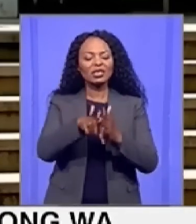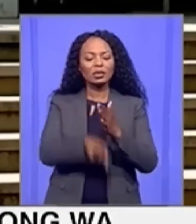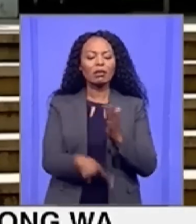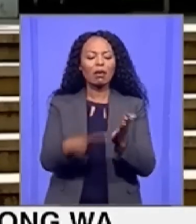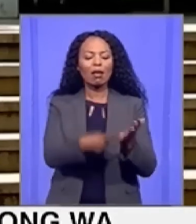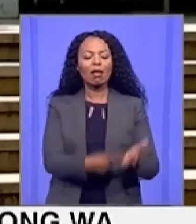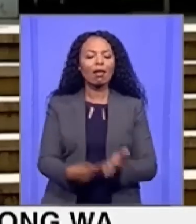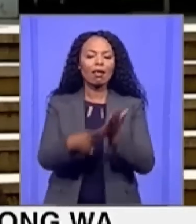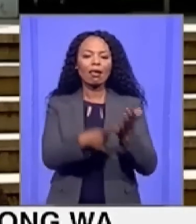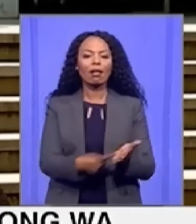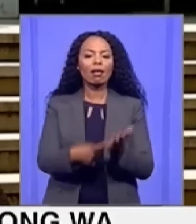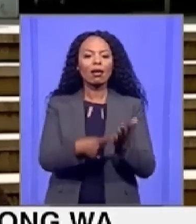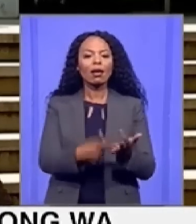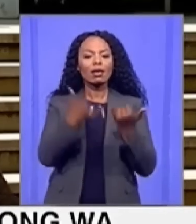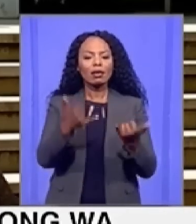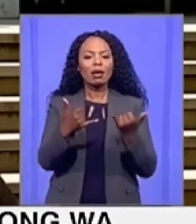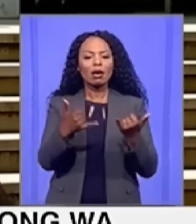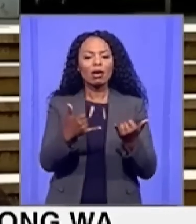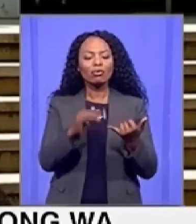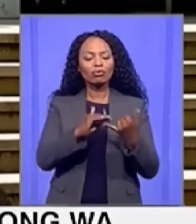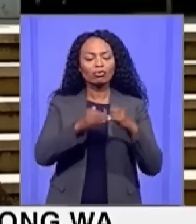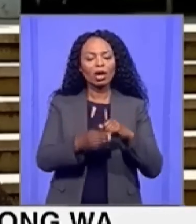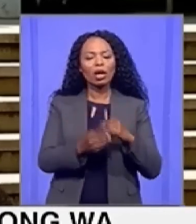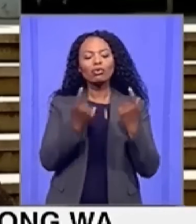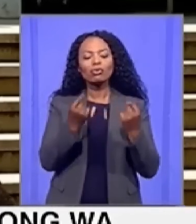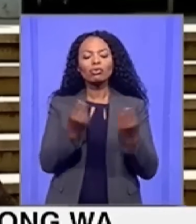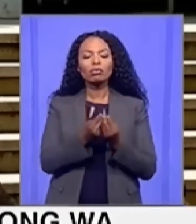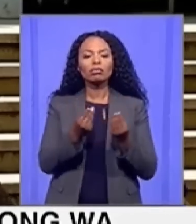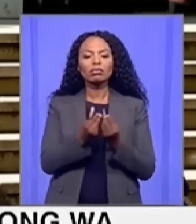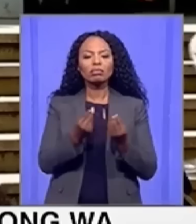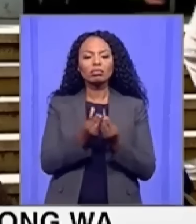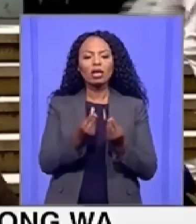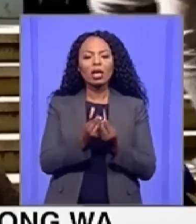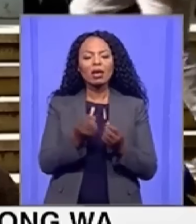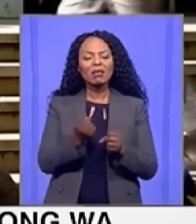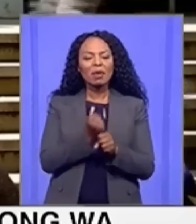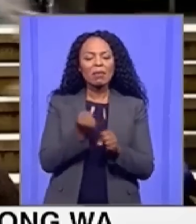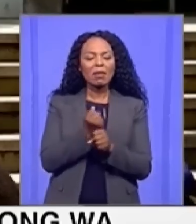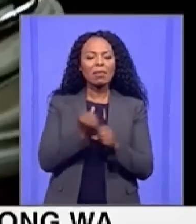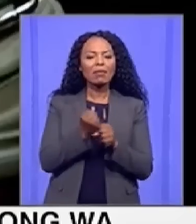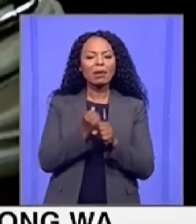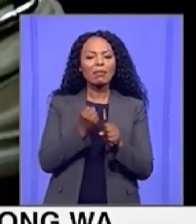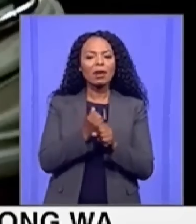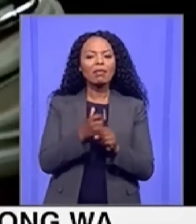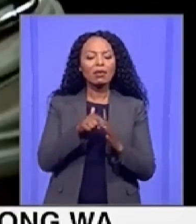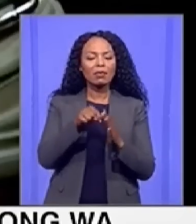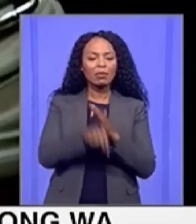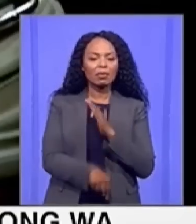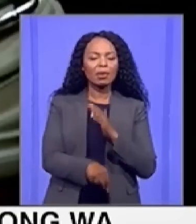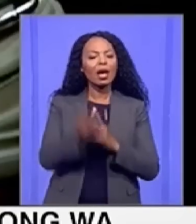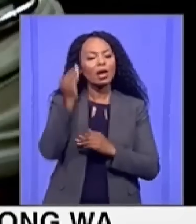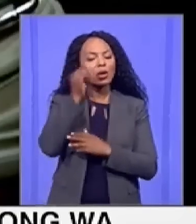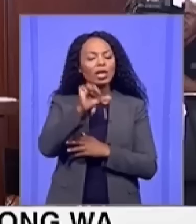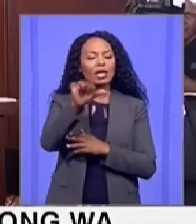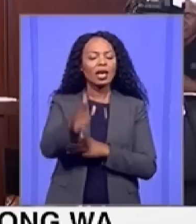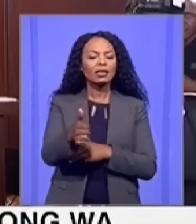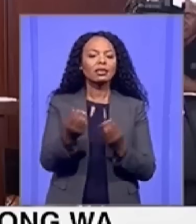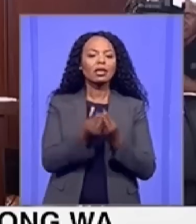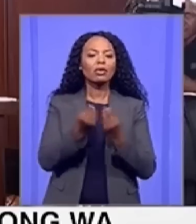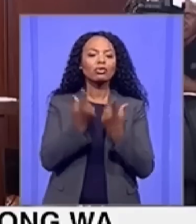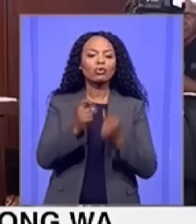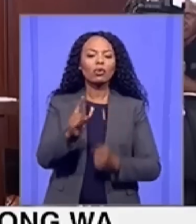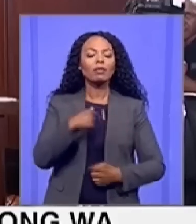we would be in a position to do a bit of mapping exercise and know what's the next step. Makutumana le balatofadiwa mmogo